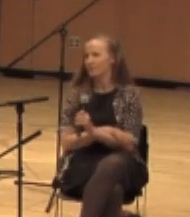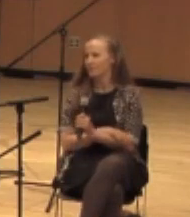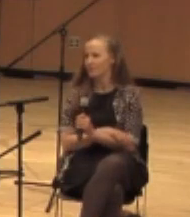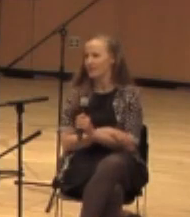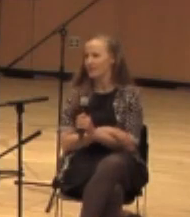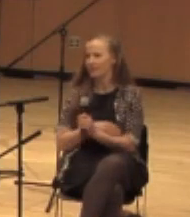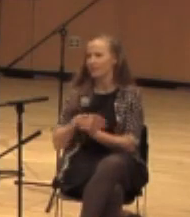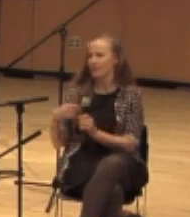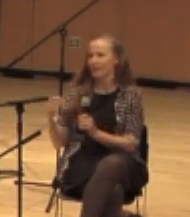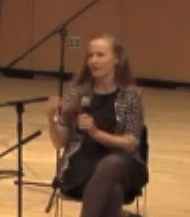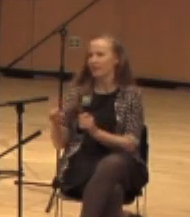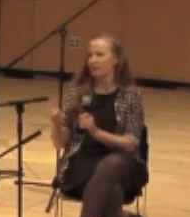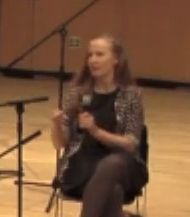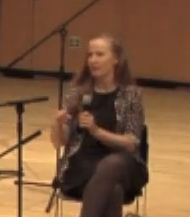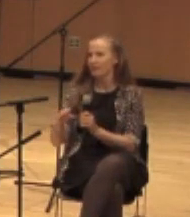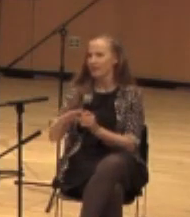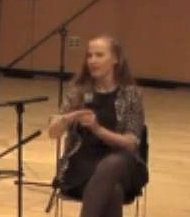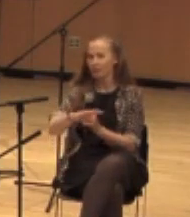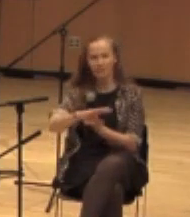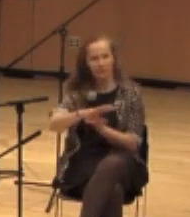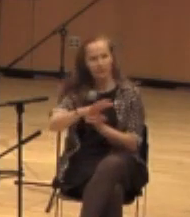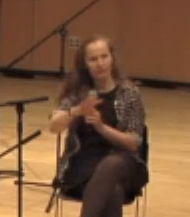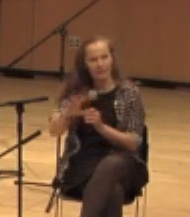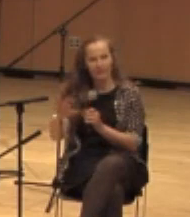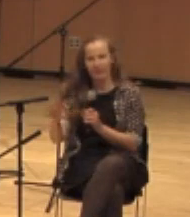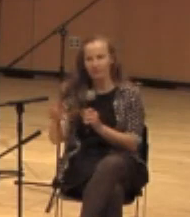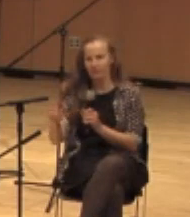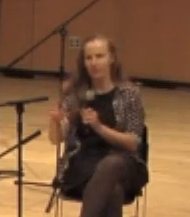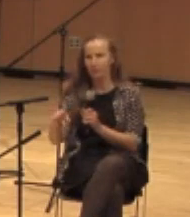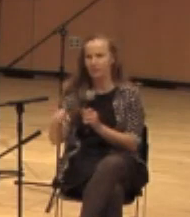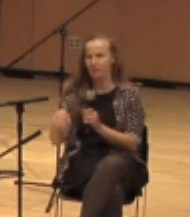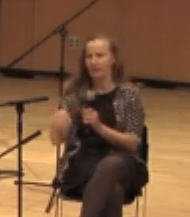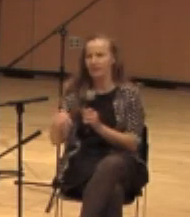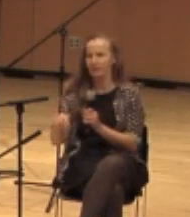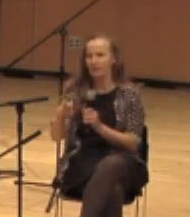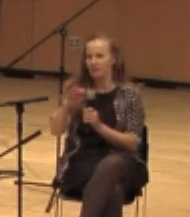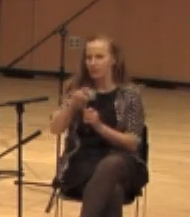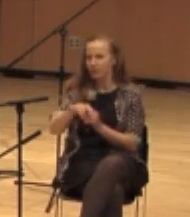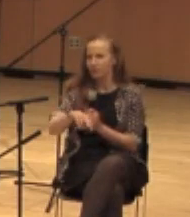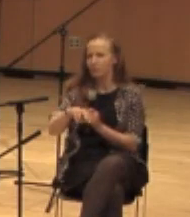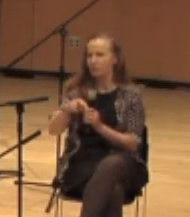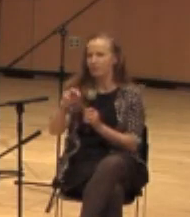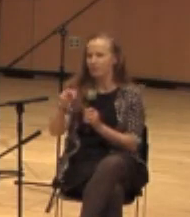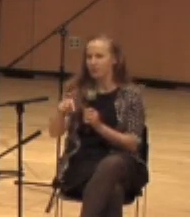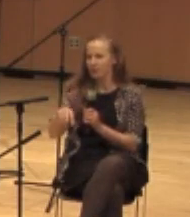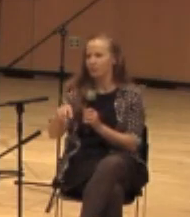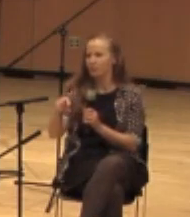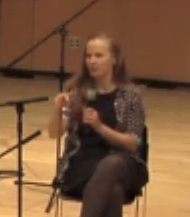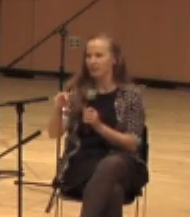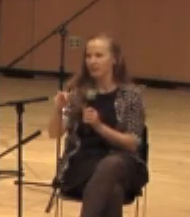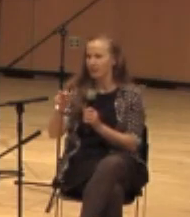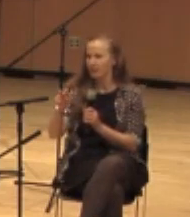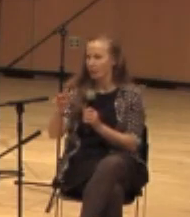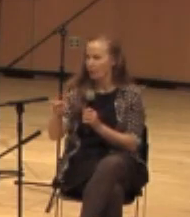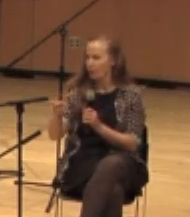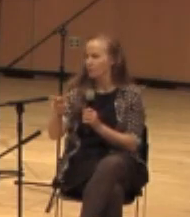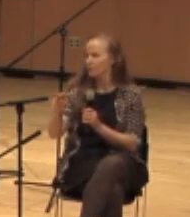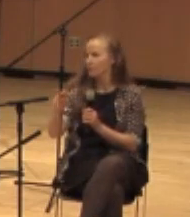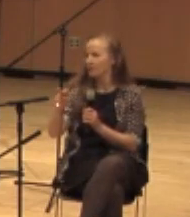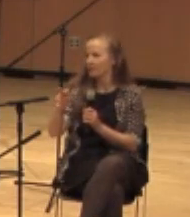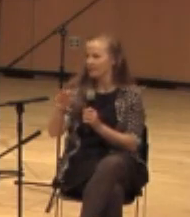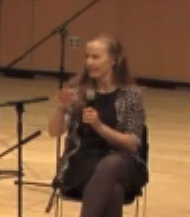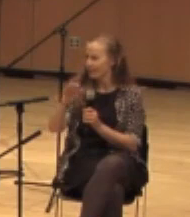interesting what you're saying there about how he almost all of his characters always named younger woman young woman